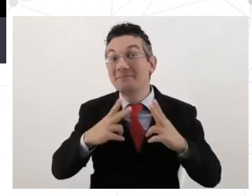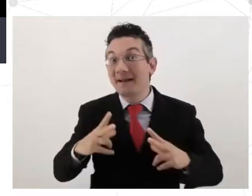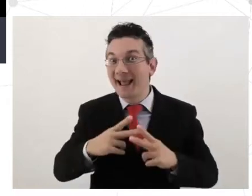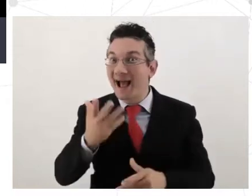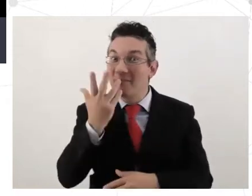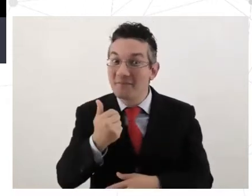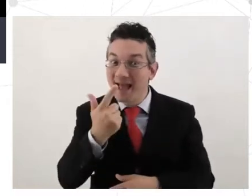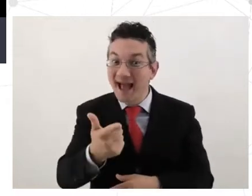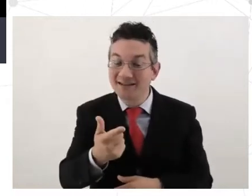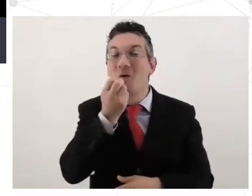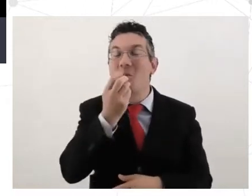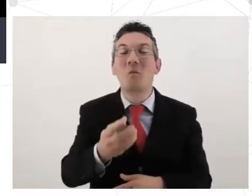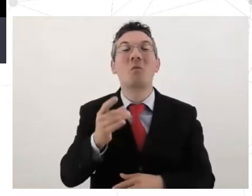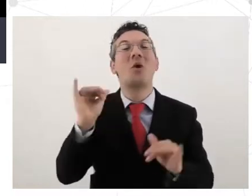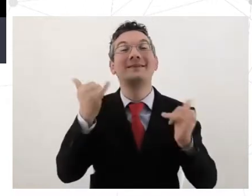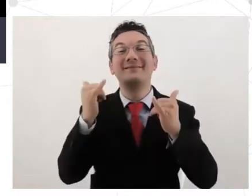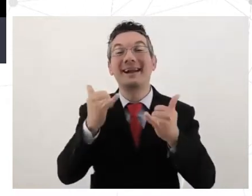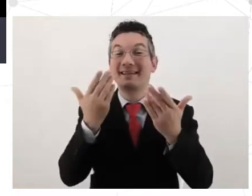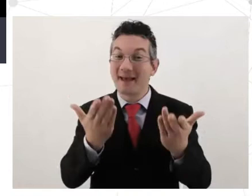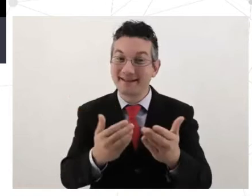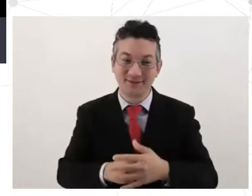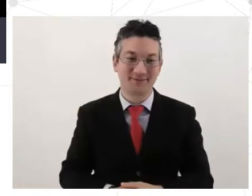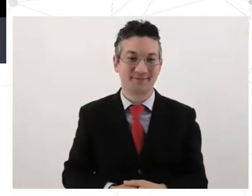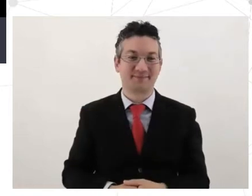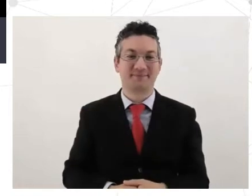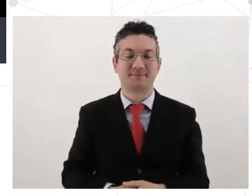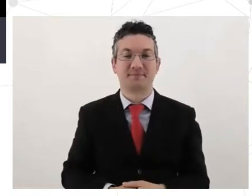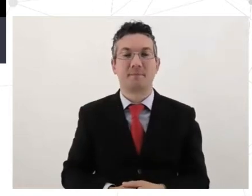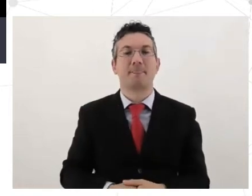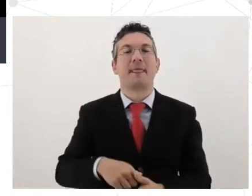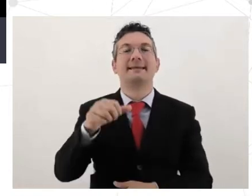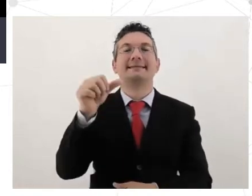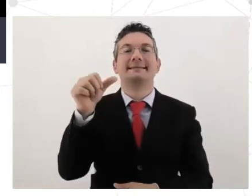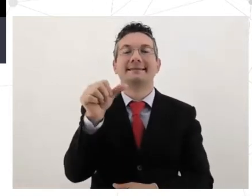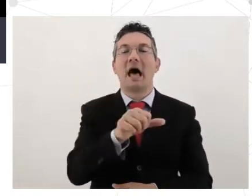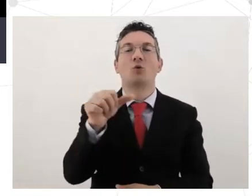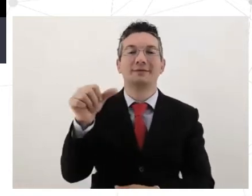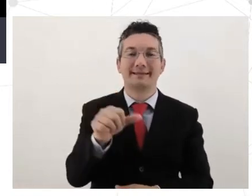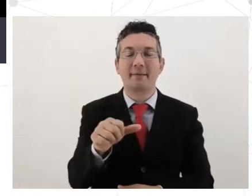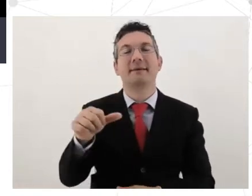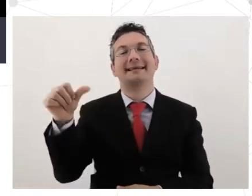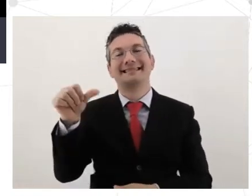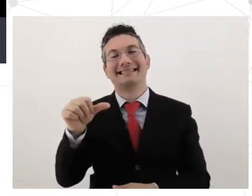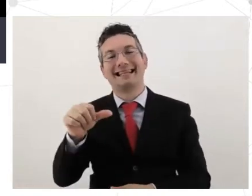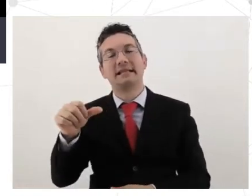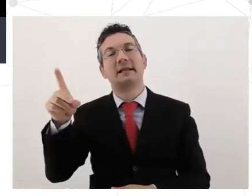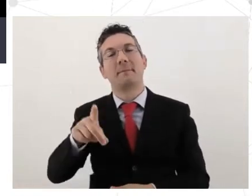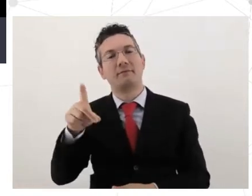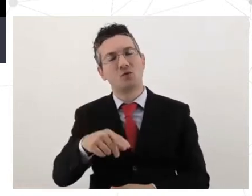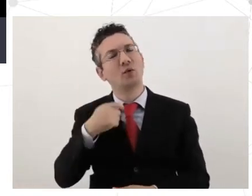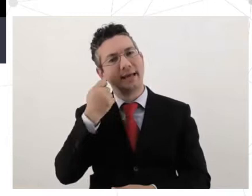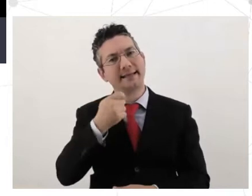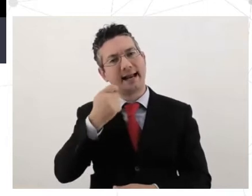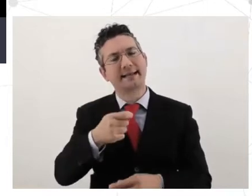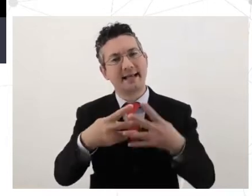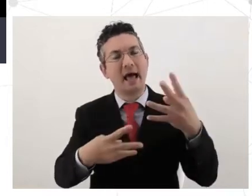preview or your screen view, but it's blocking the notes. Oh. So let me just see how I